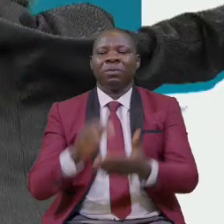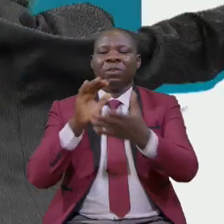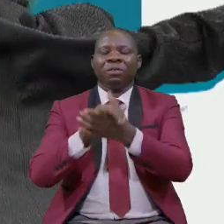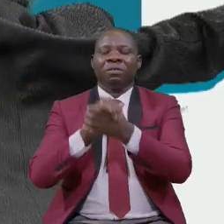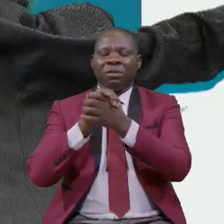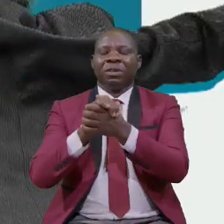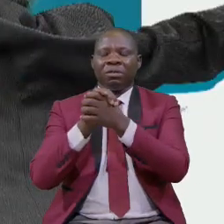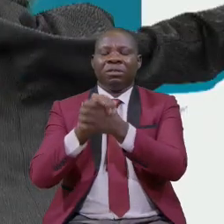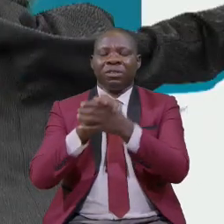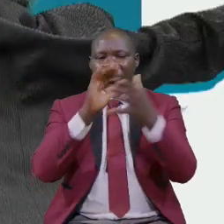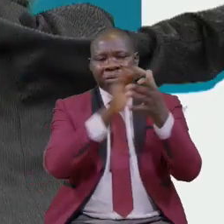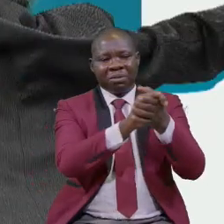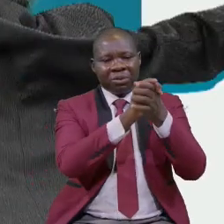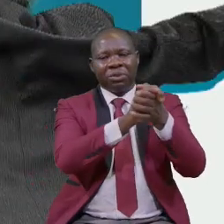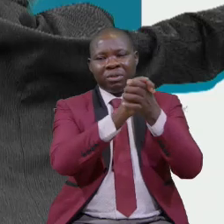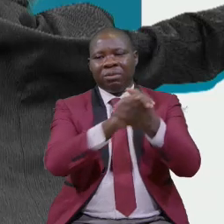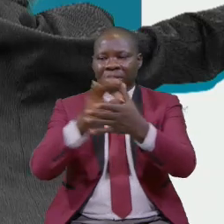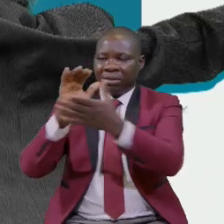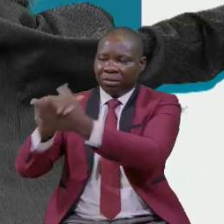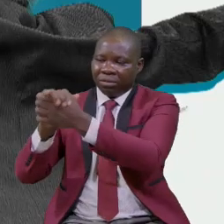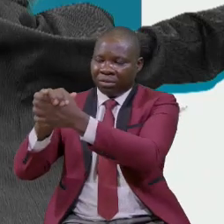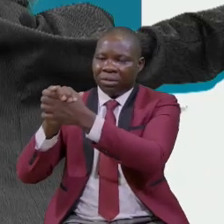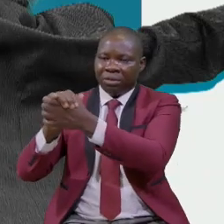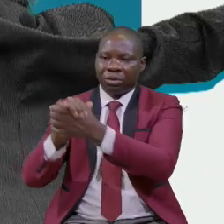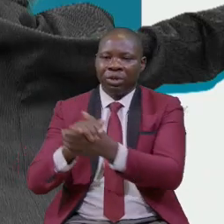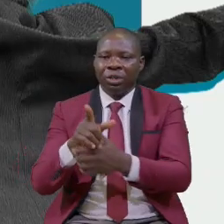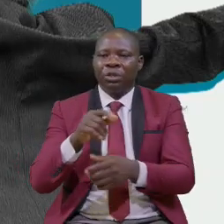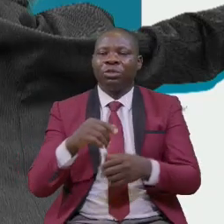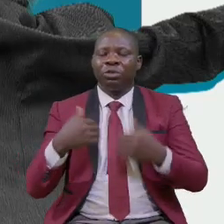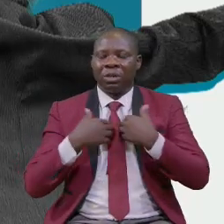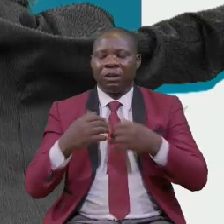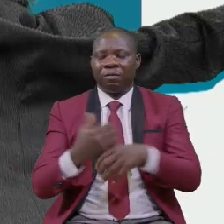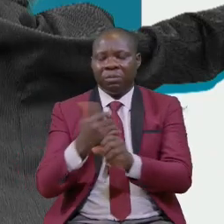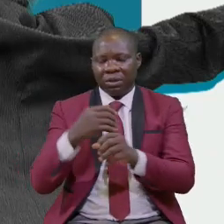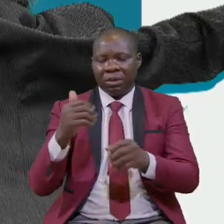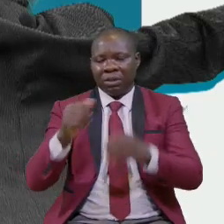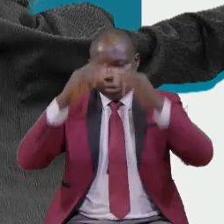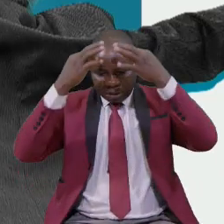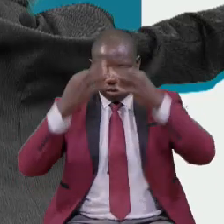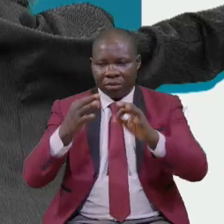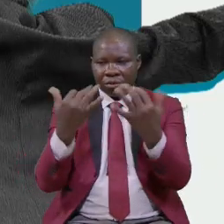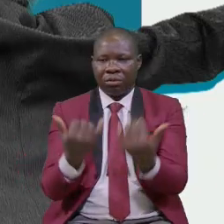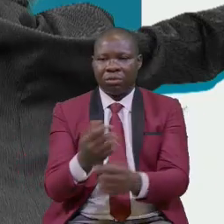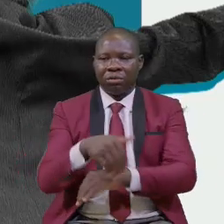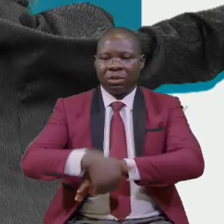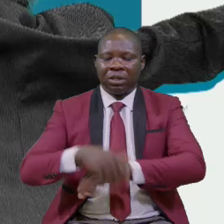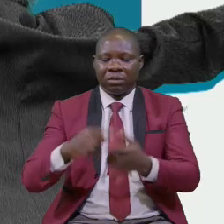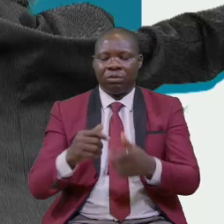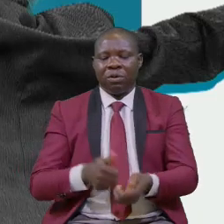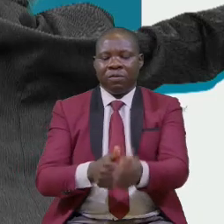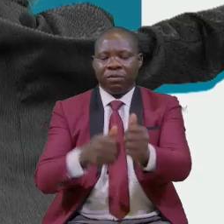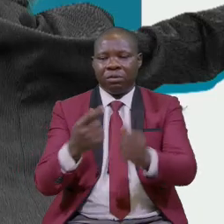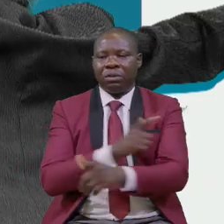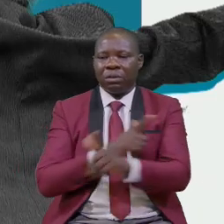Congratulations, congratulations. You have made a decision tonight to follow the Lord Jesus